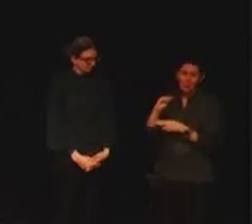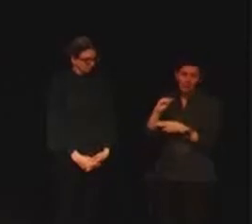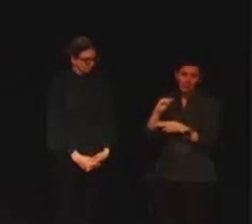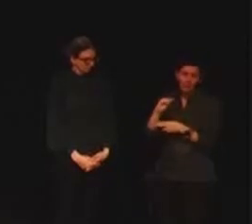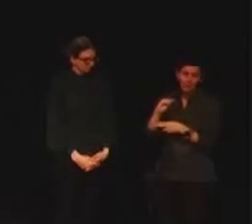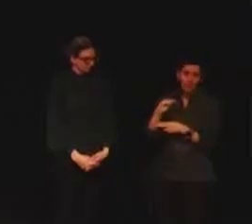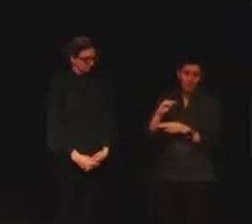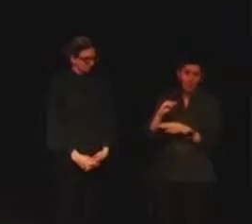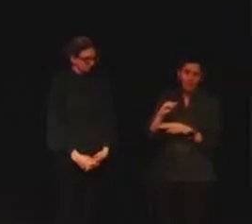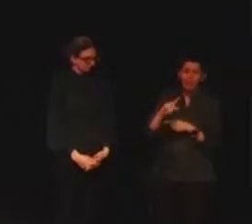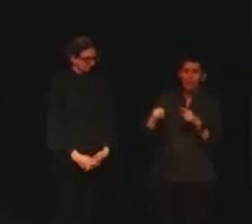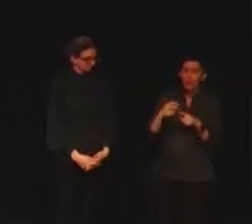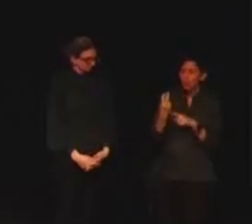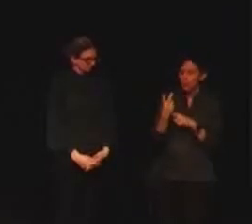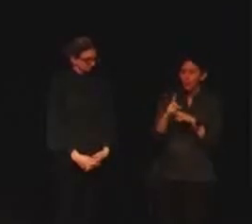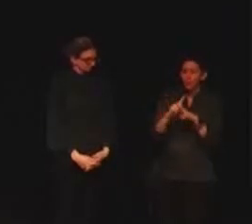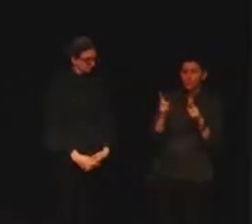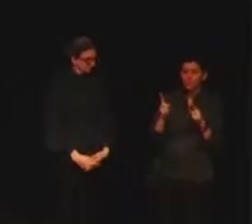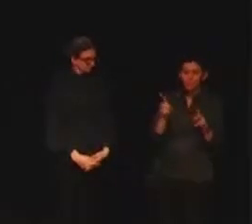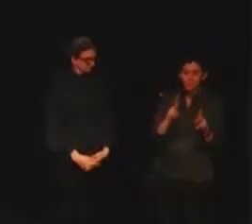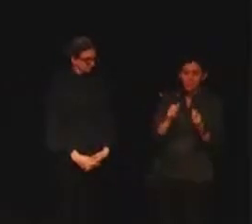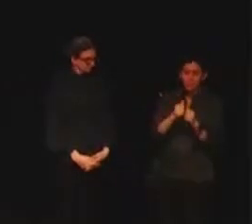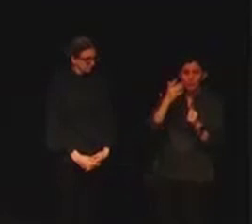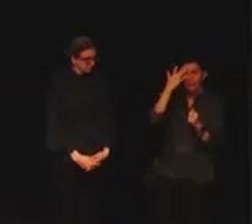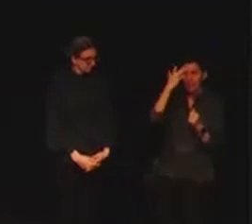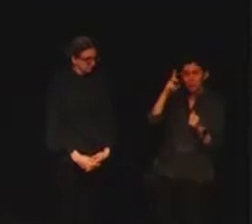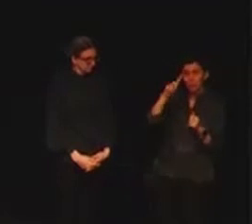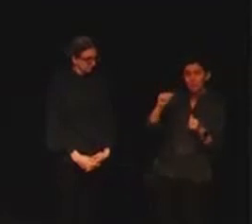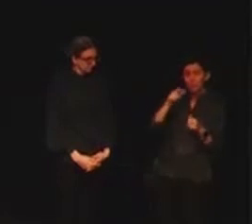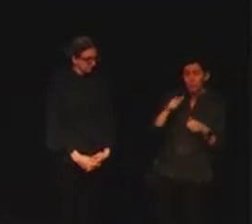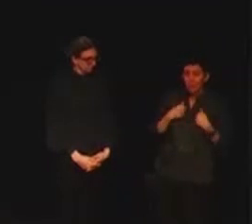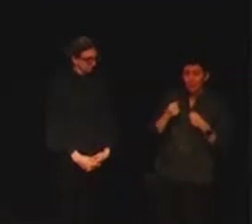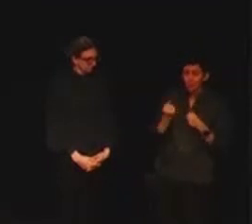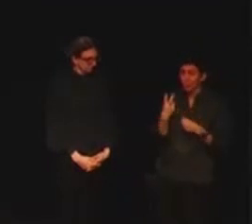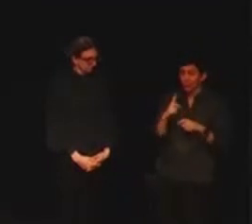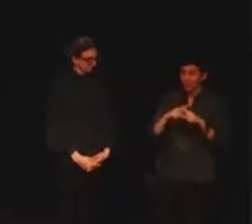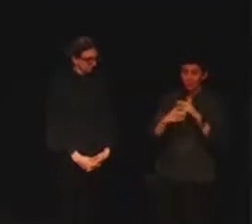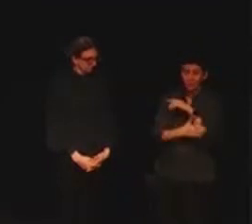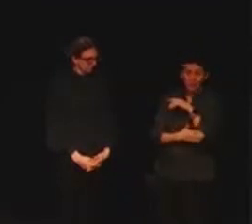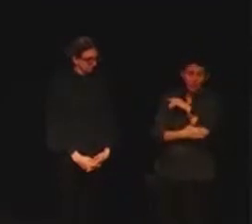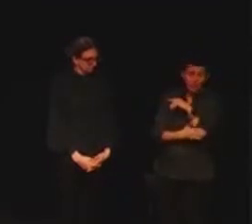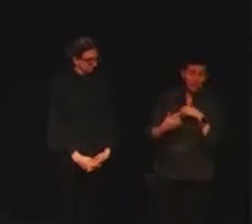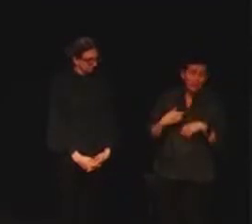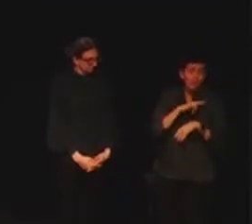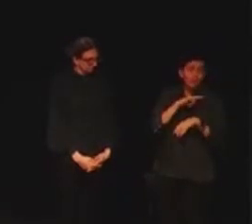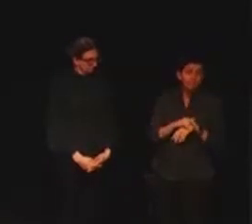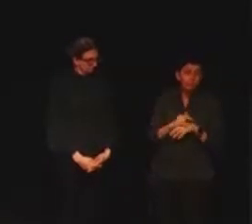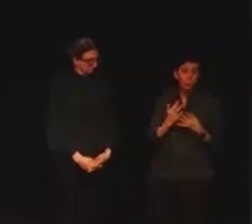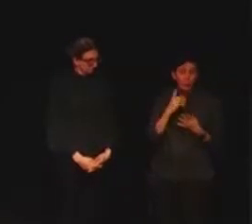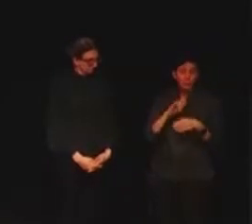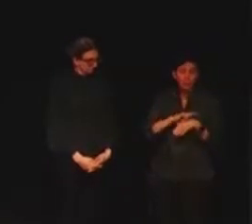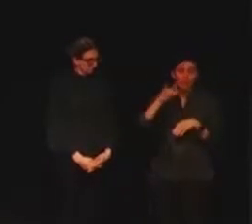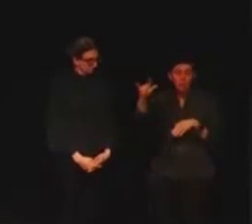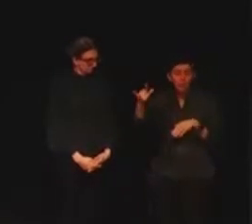on 12 different people with intellectual disabilities in 12 different countries. And I had a long layover, so I reached out to a friend, and